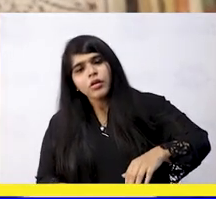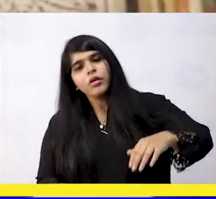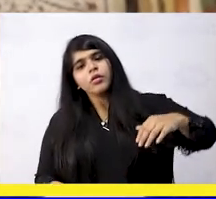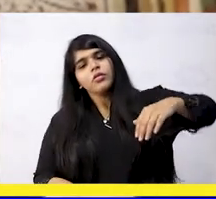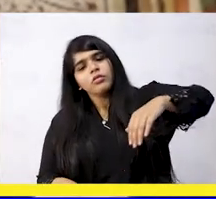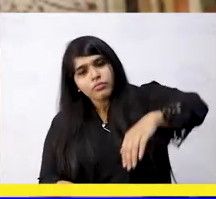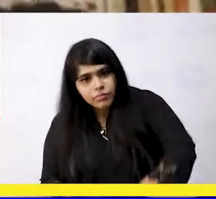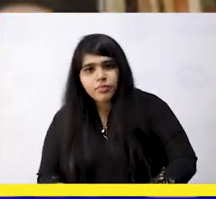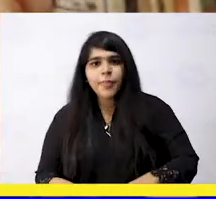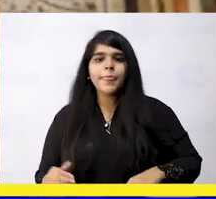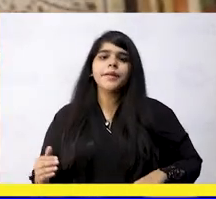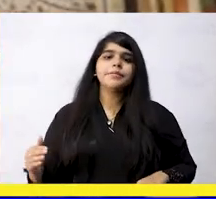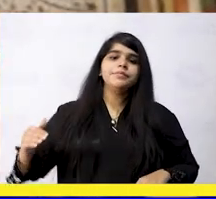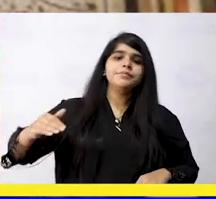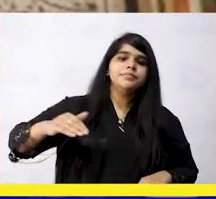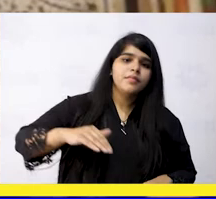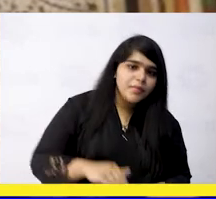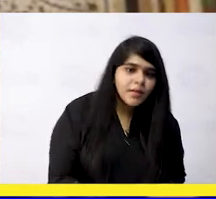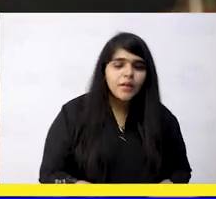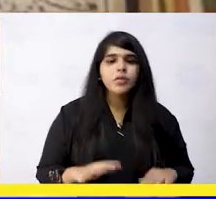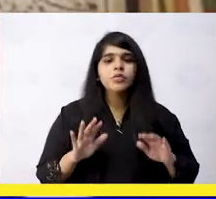And he took another step.